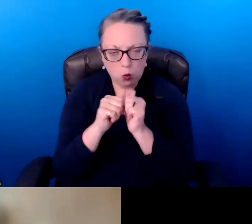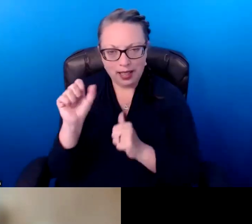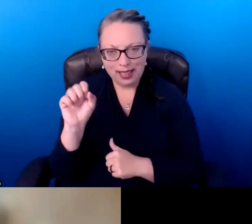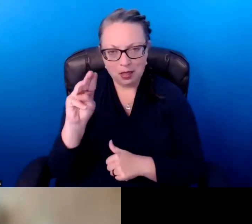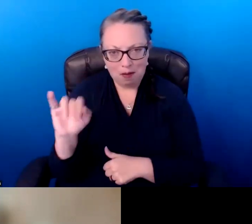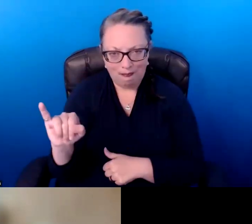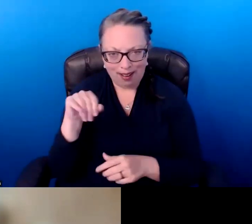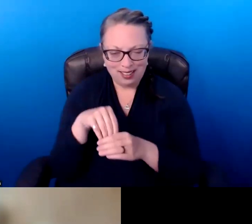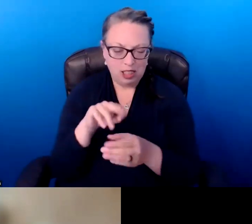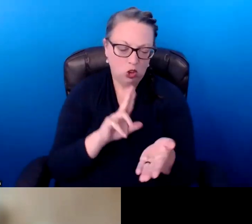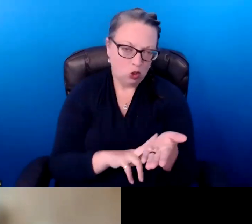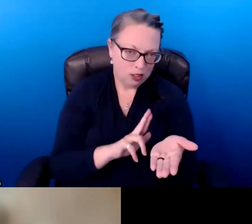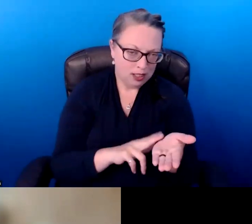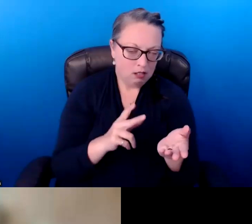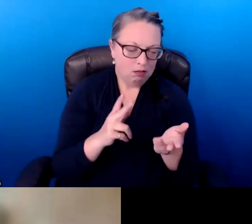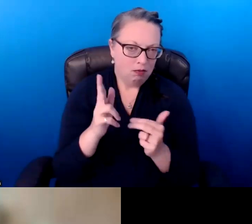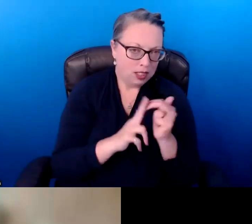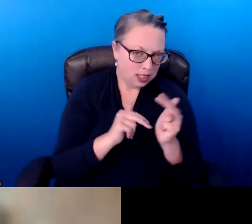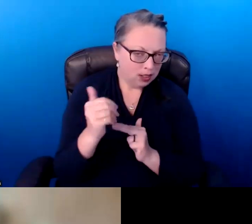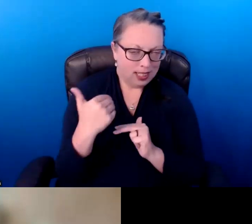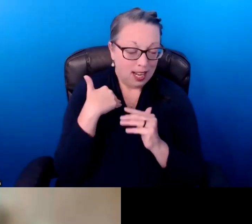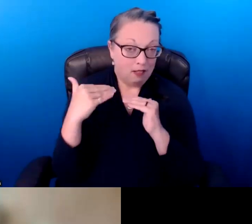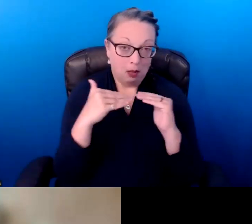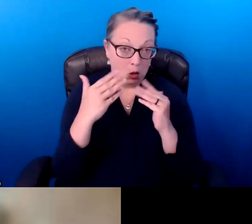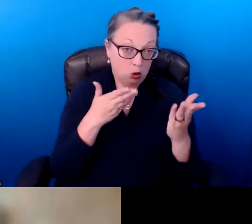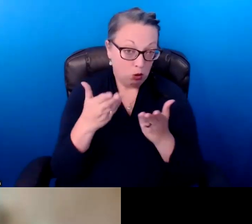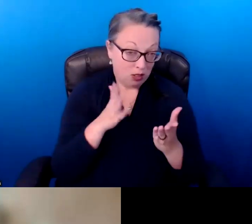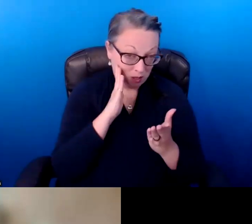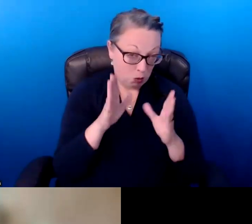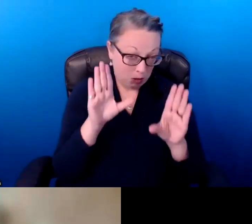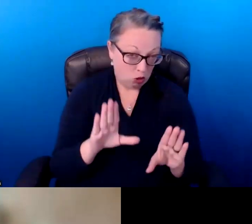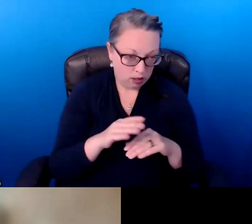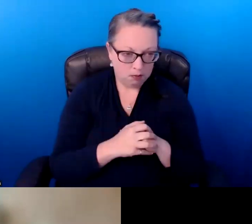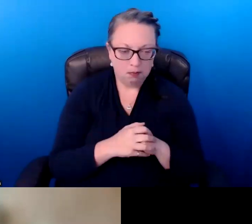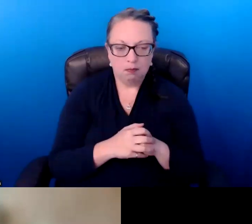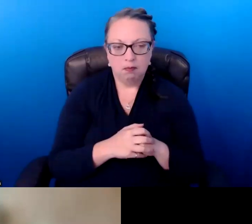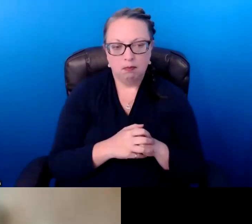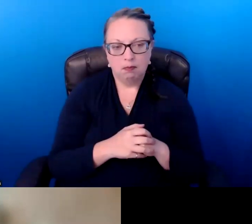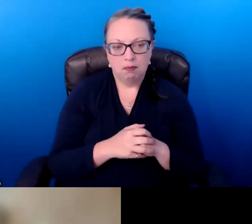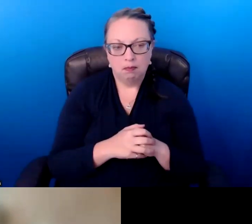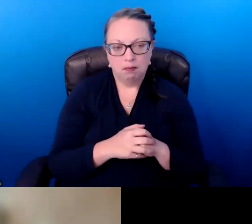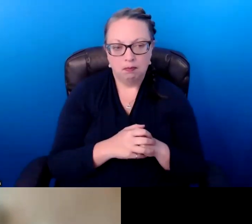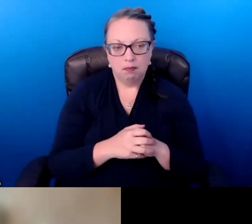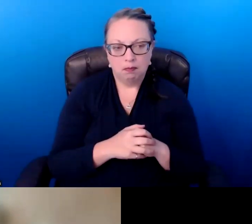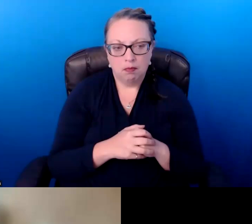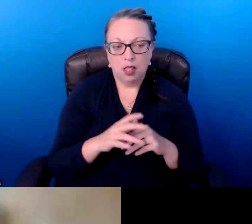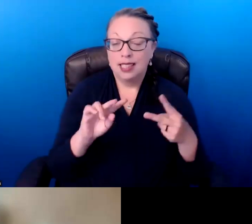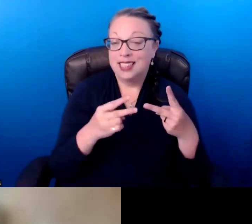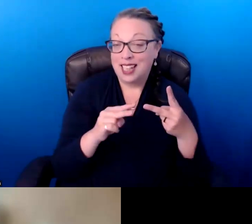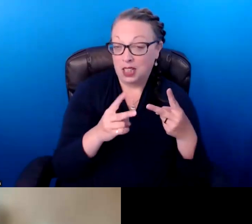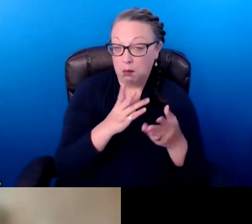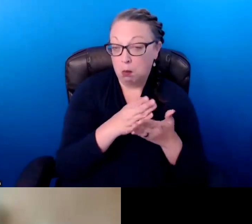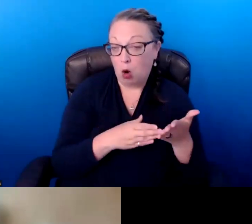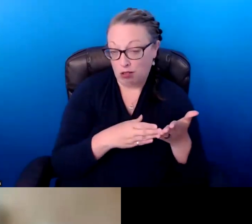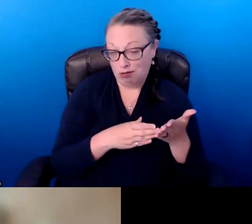nursing facilities, and having peer services in such facilities would be great. Right. I'm just going to take the second